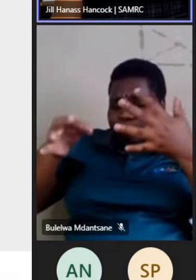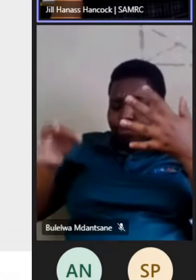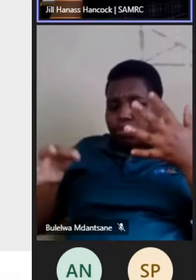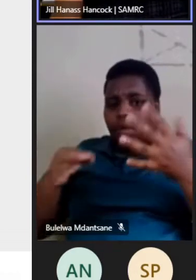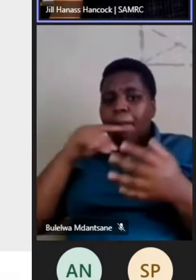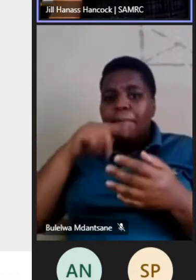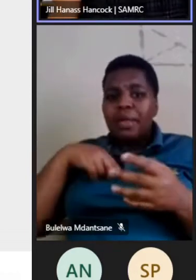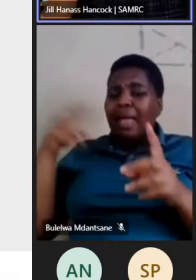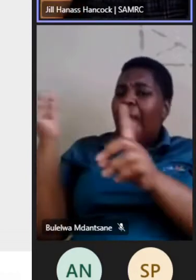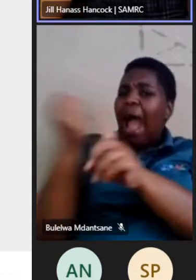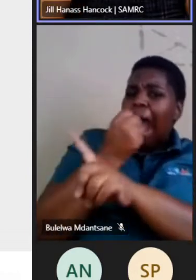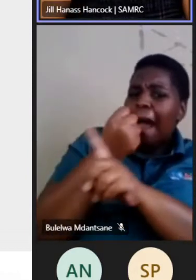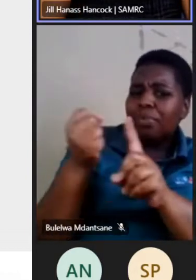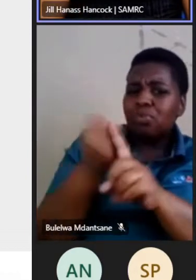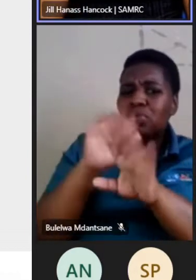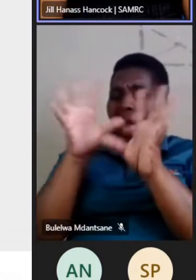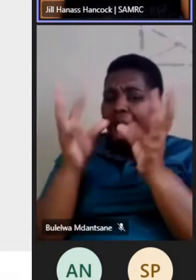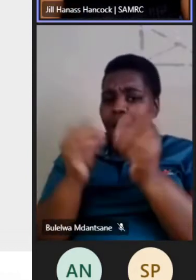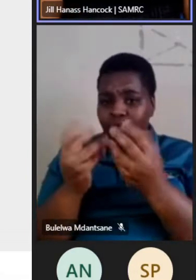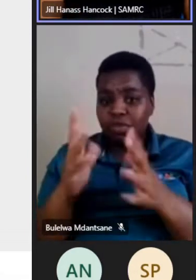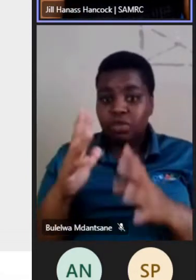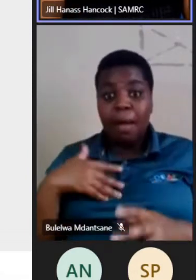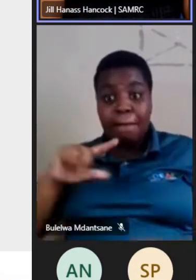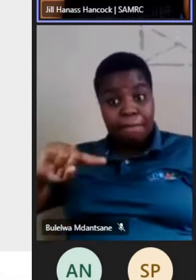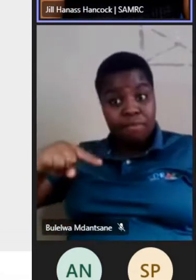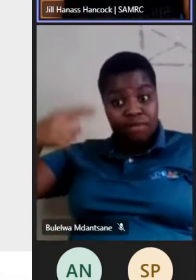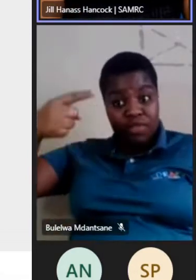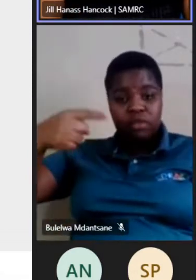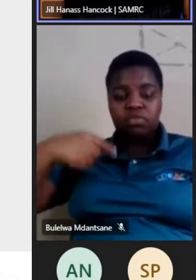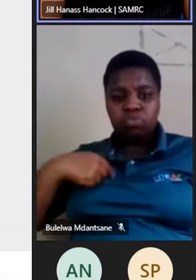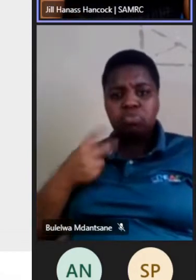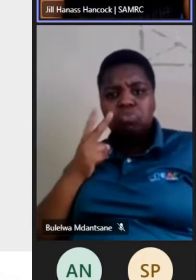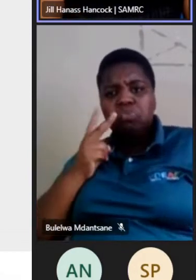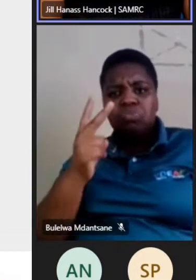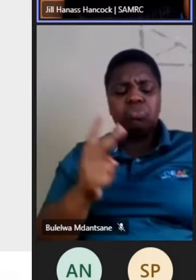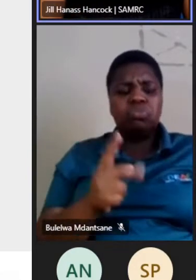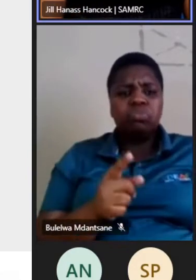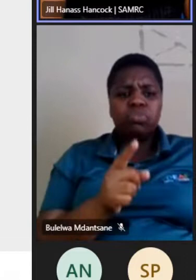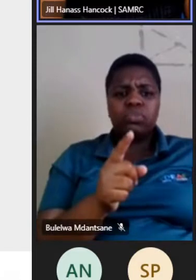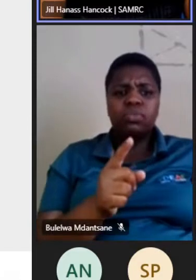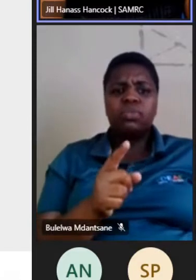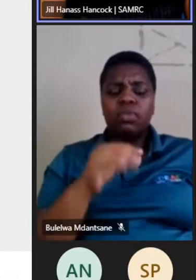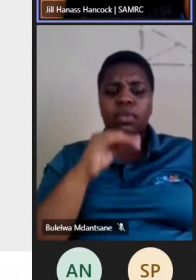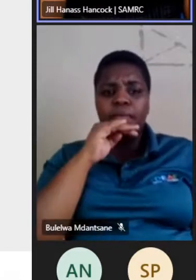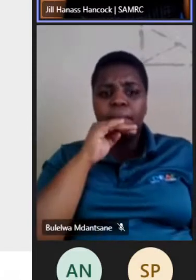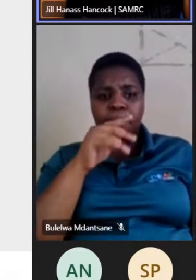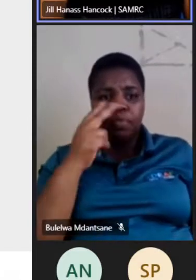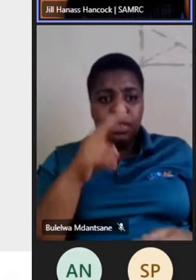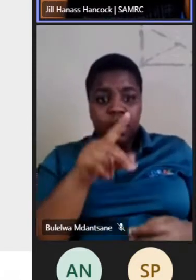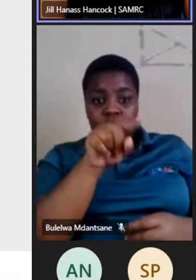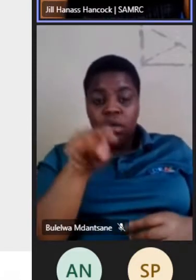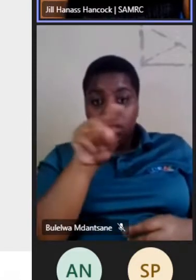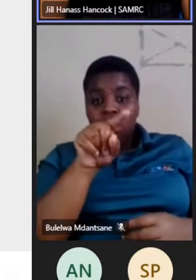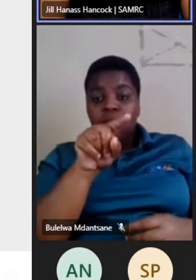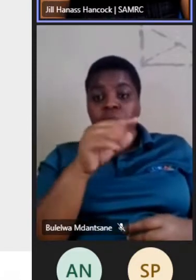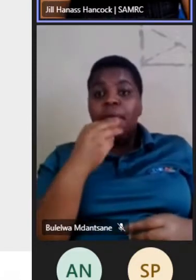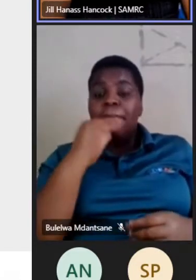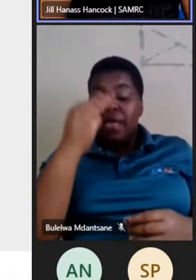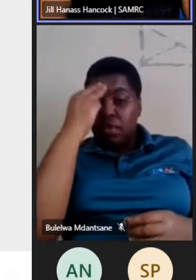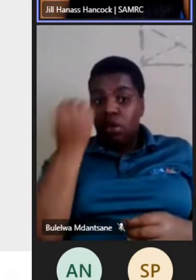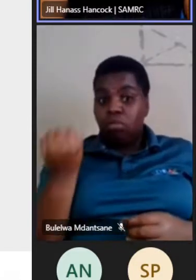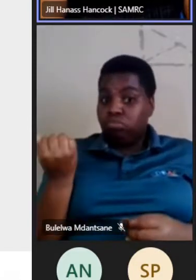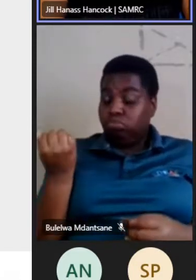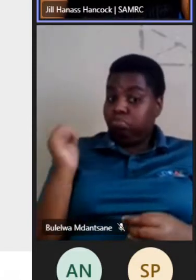violence. So first of all, I give you an impression with the photo voice, what the woman sent us as one of their